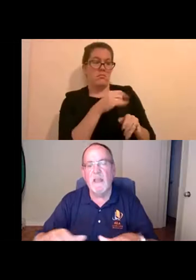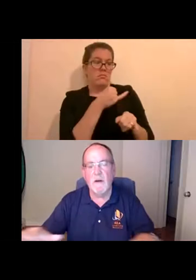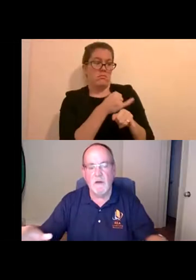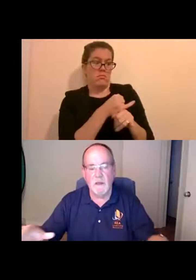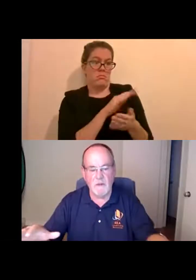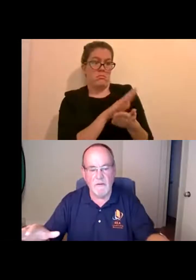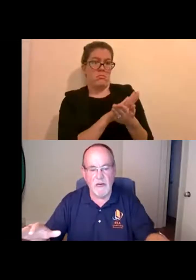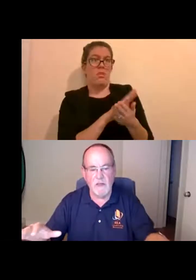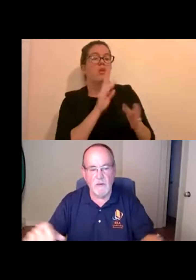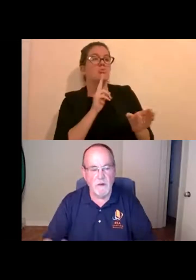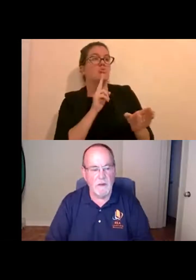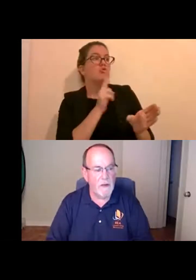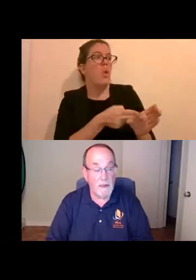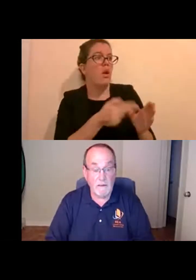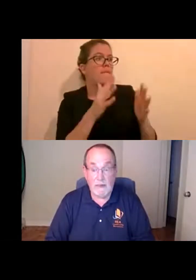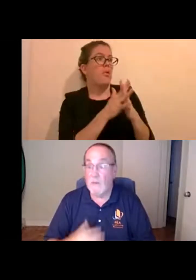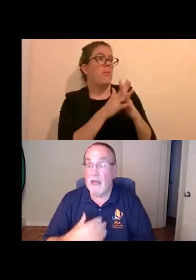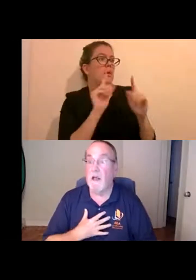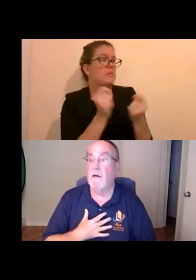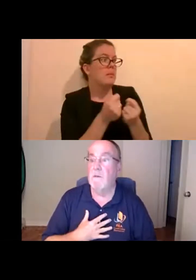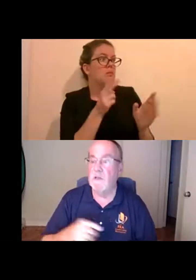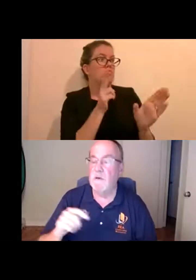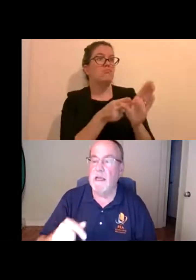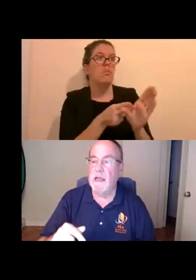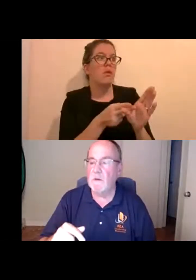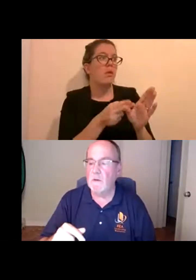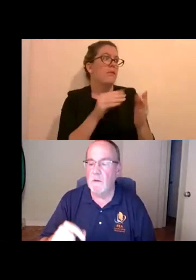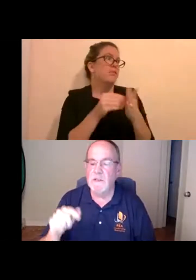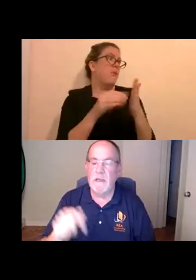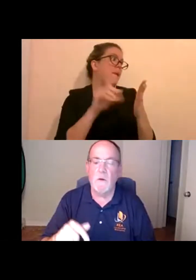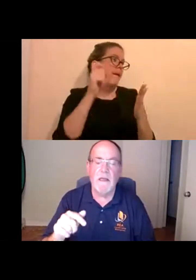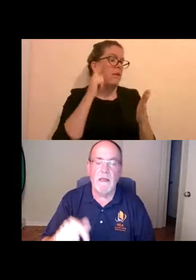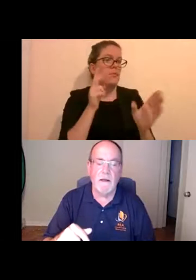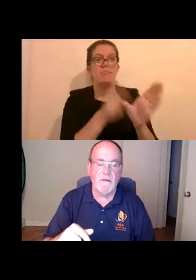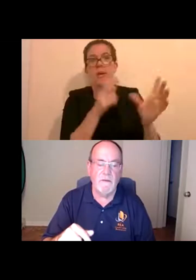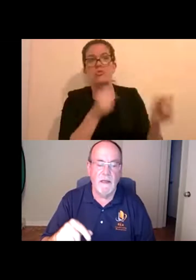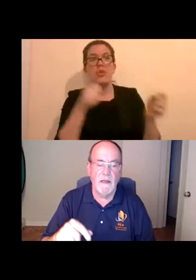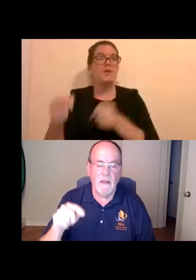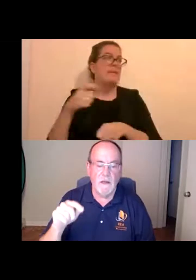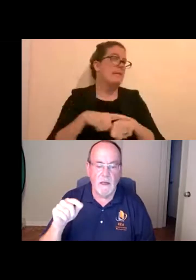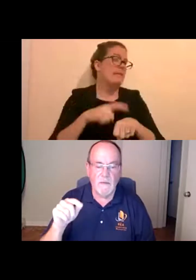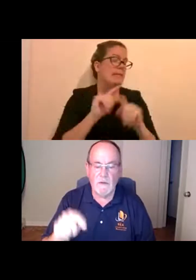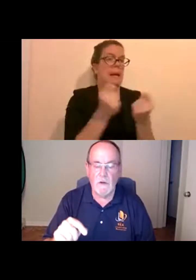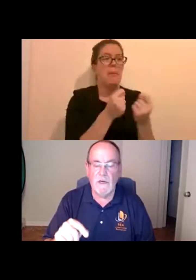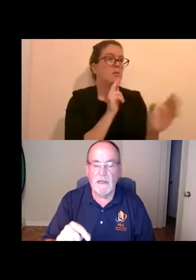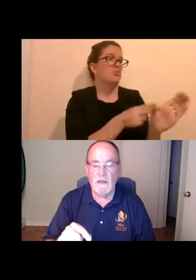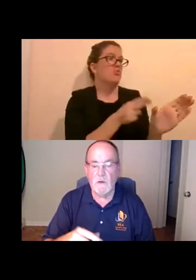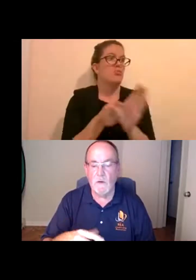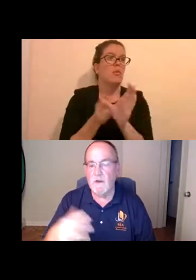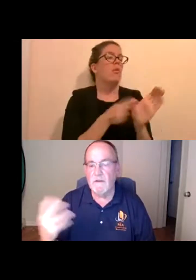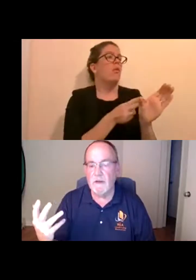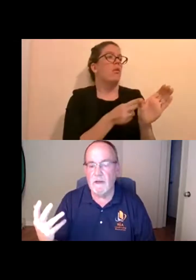huge scattering and proliferation where you had, like my daughter, when she went to high school, was the only deaf student